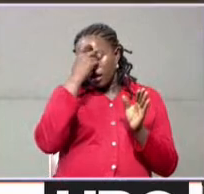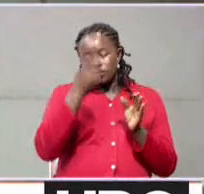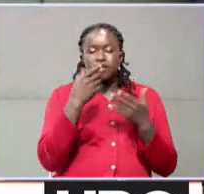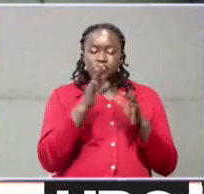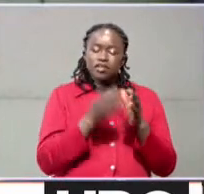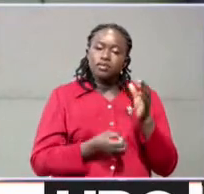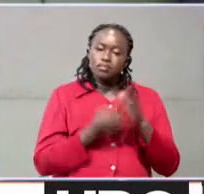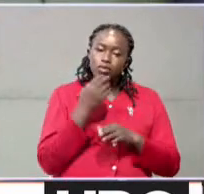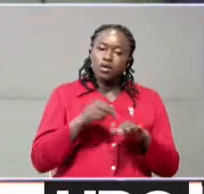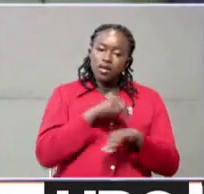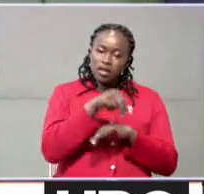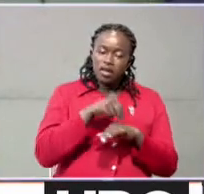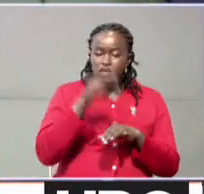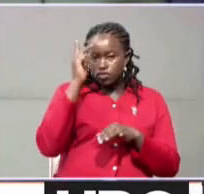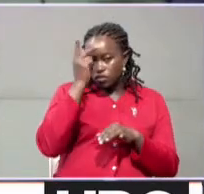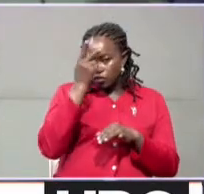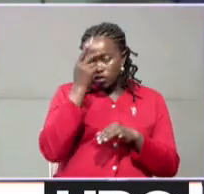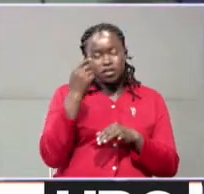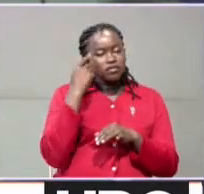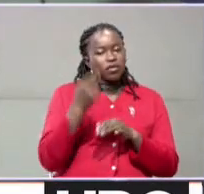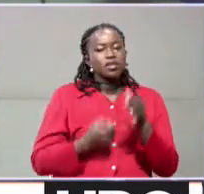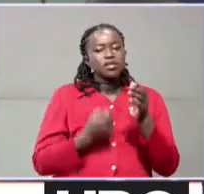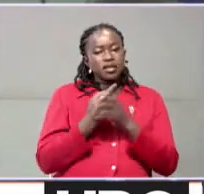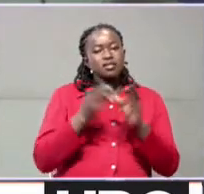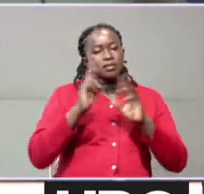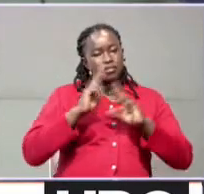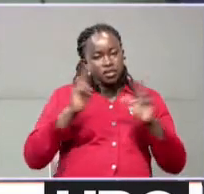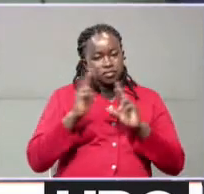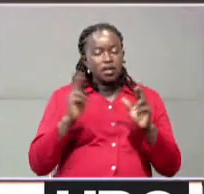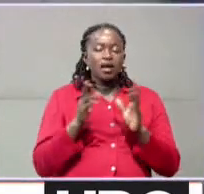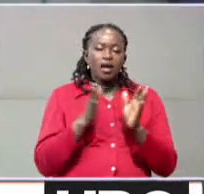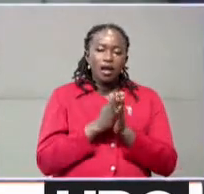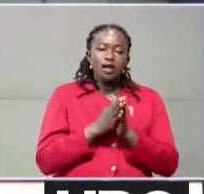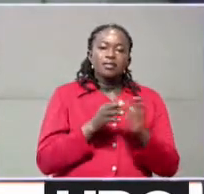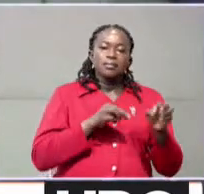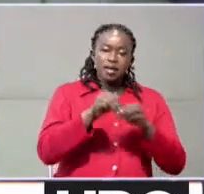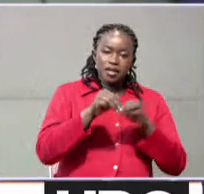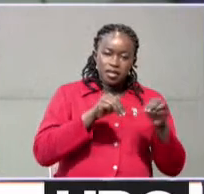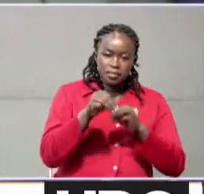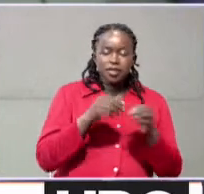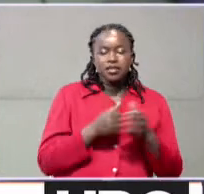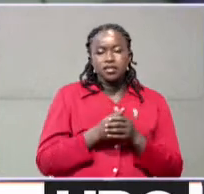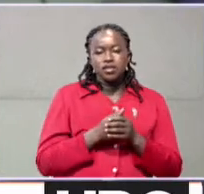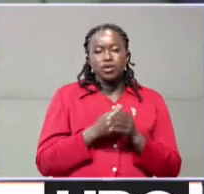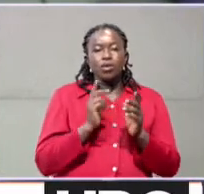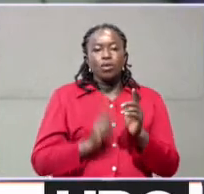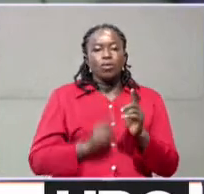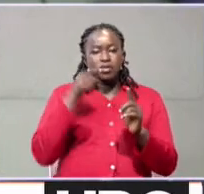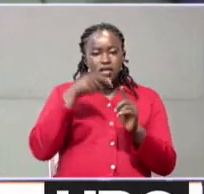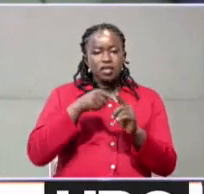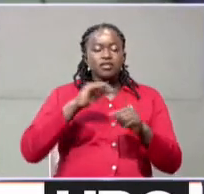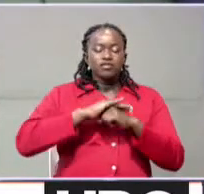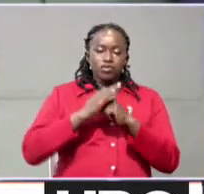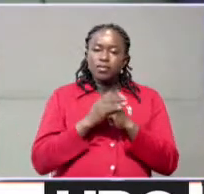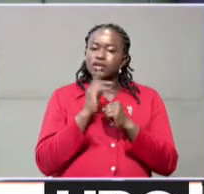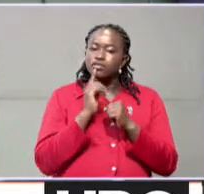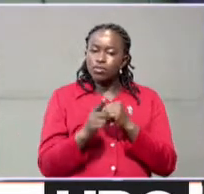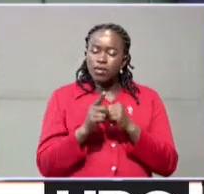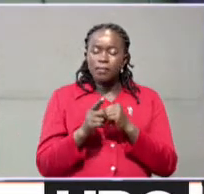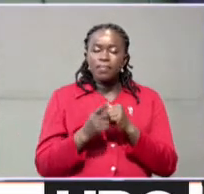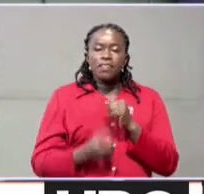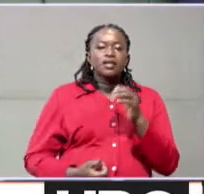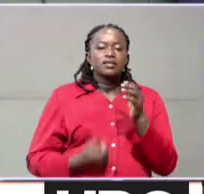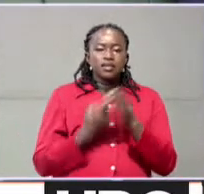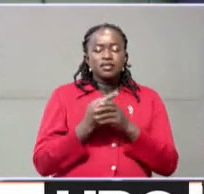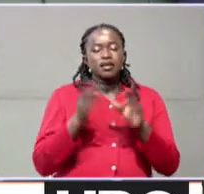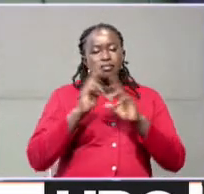national policy for disaster preparedness and management with the objective of ensuring that disaster